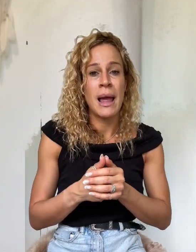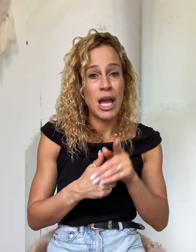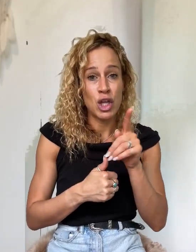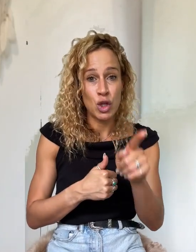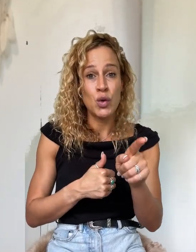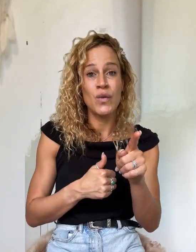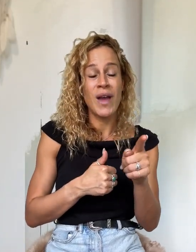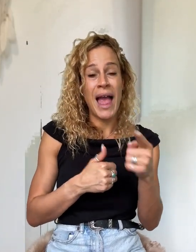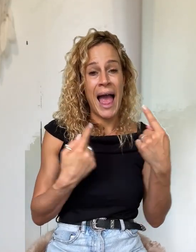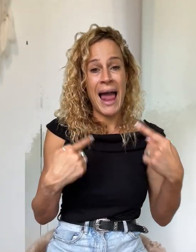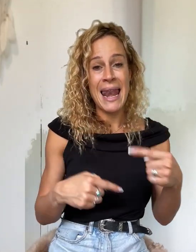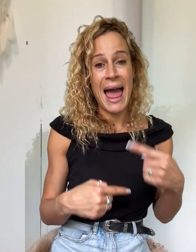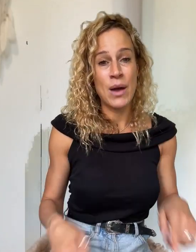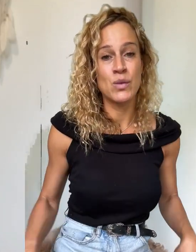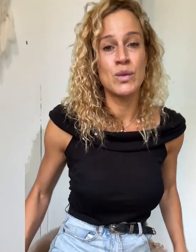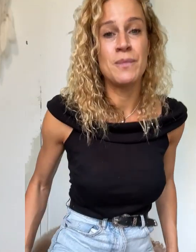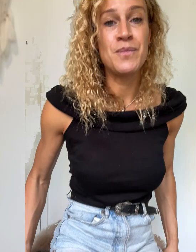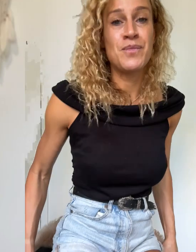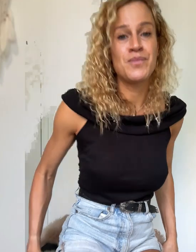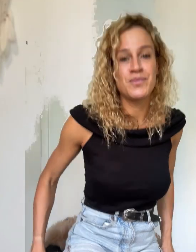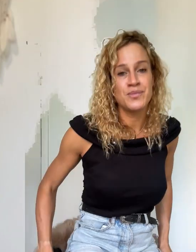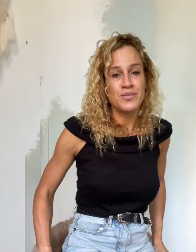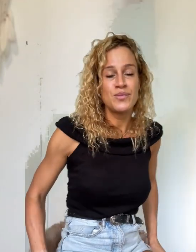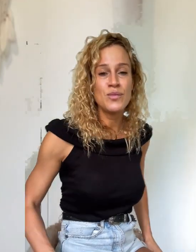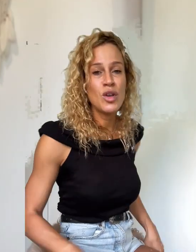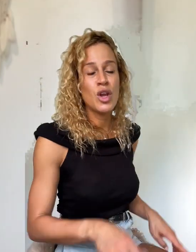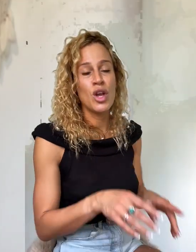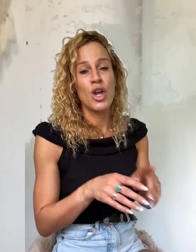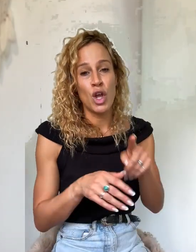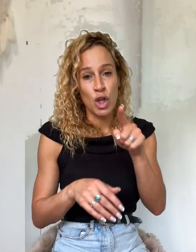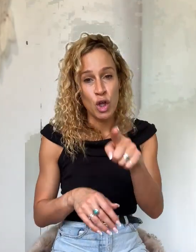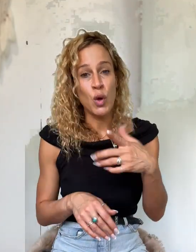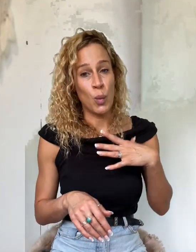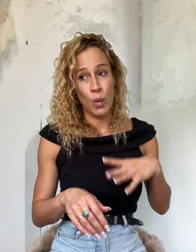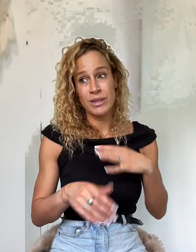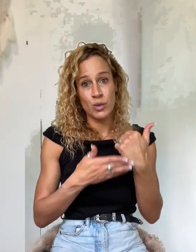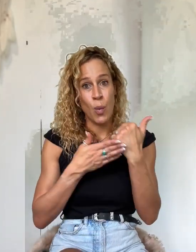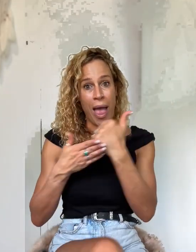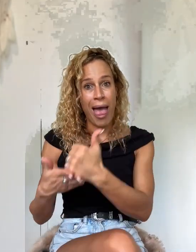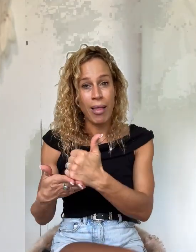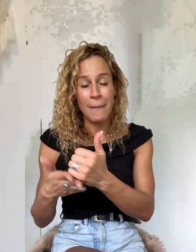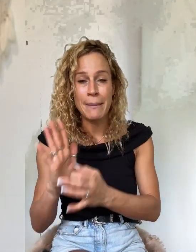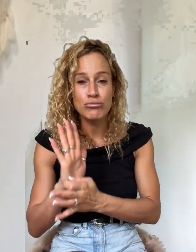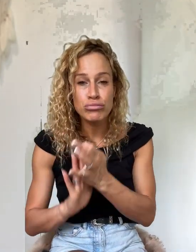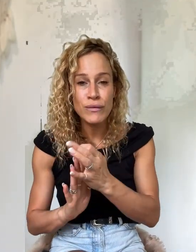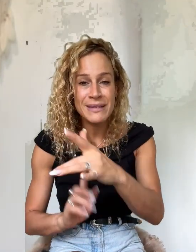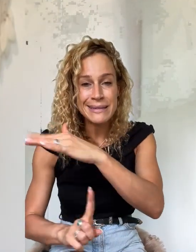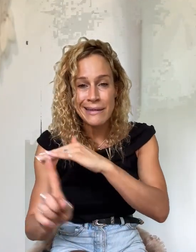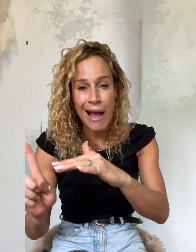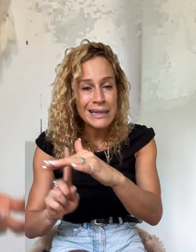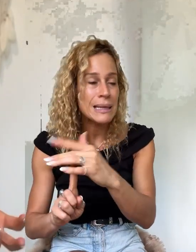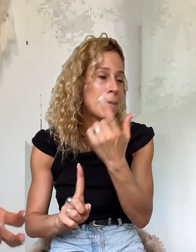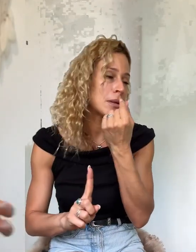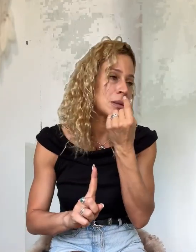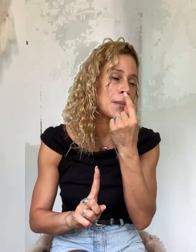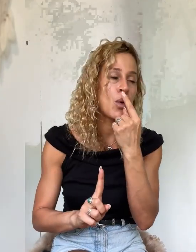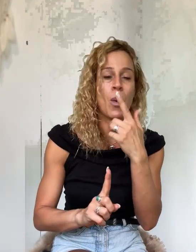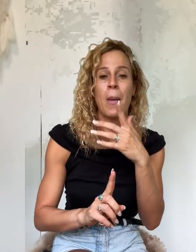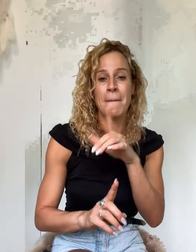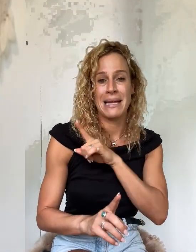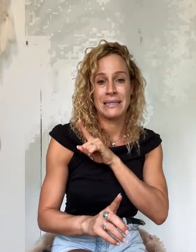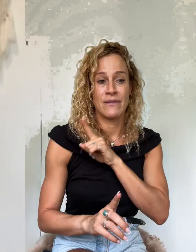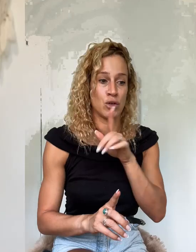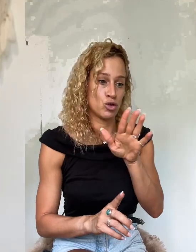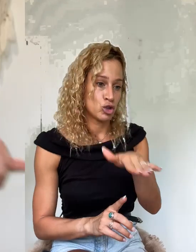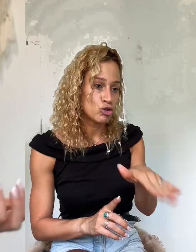that you've allowed to come into your purpose to help better society. And whether that be for your kids or